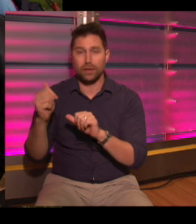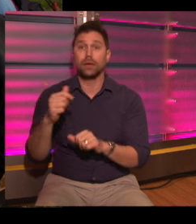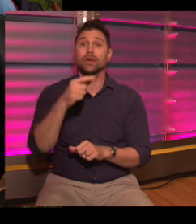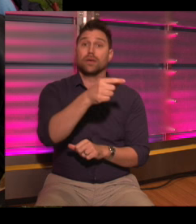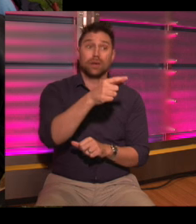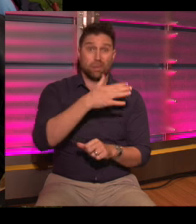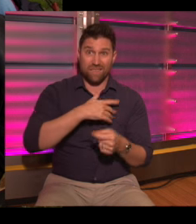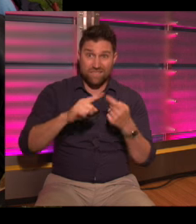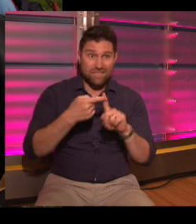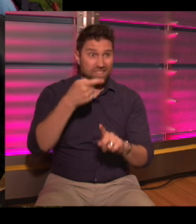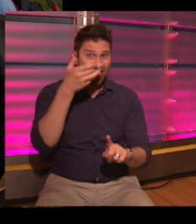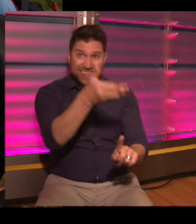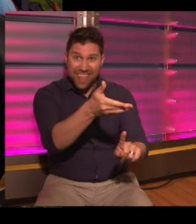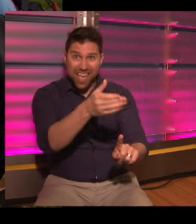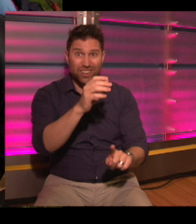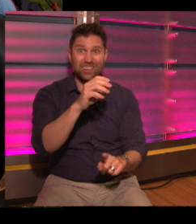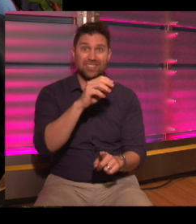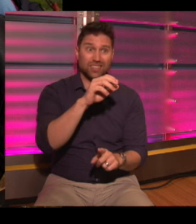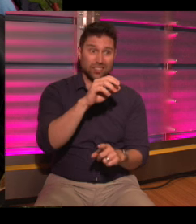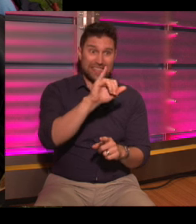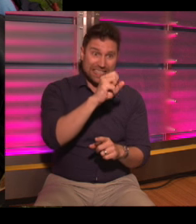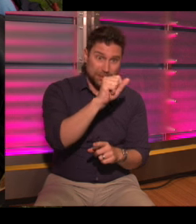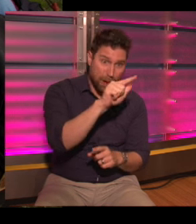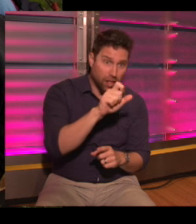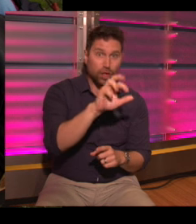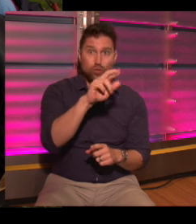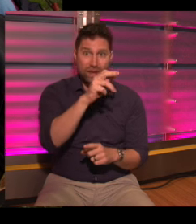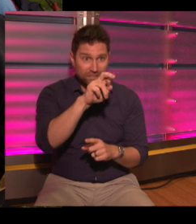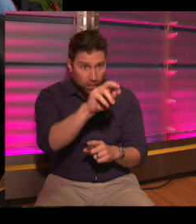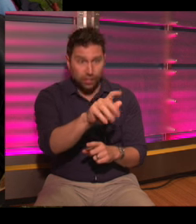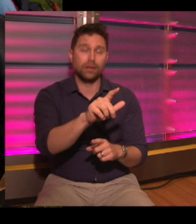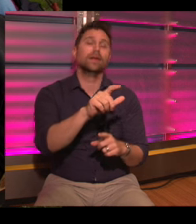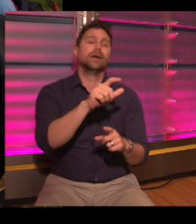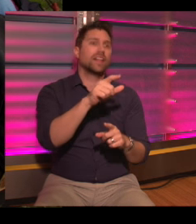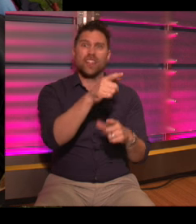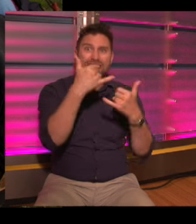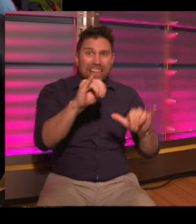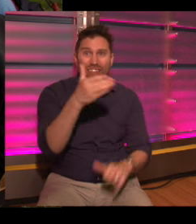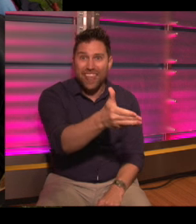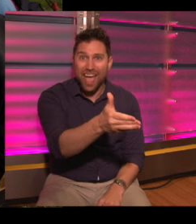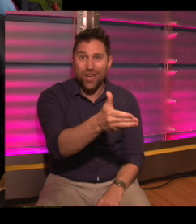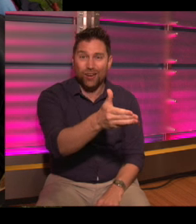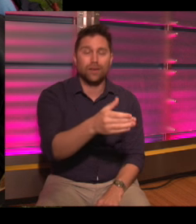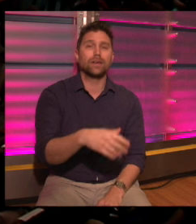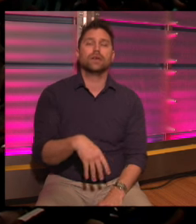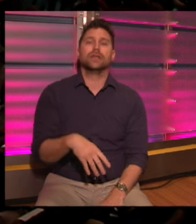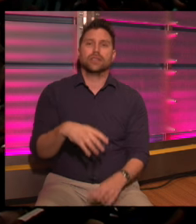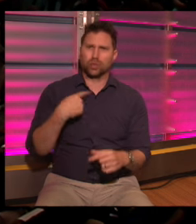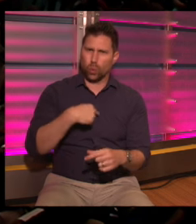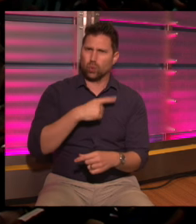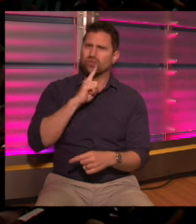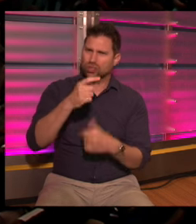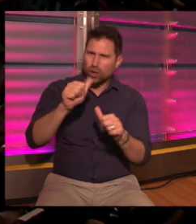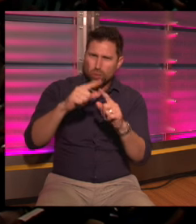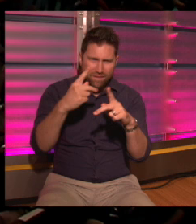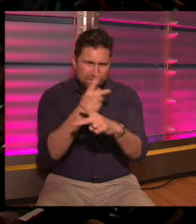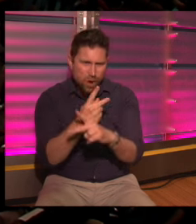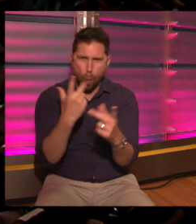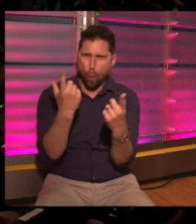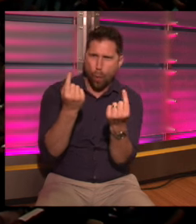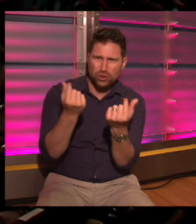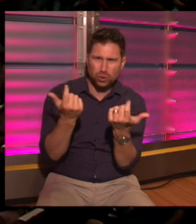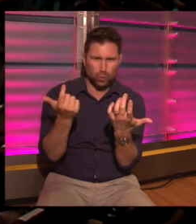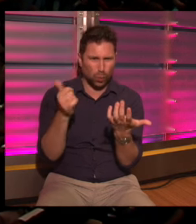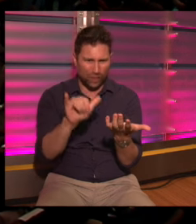Ismail are still there inside the camp. They're still, you know, as we speak right now. So we were really trying to figure out what to do with